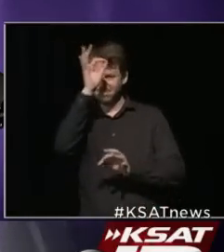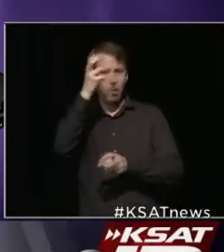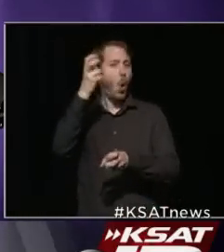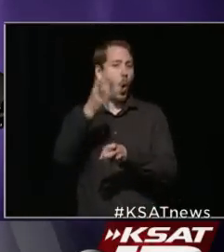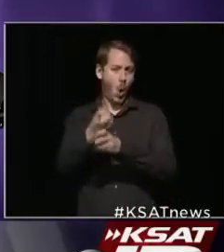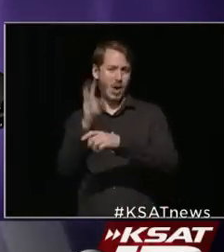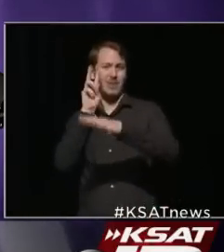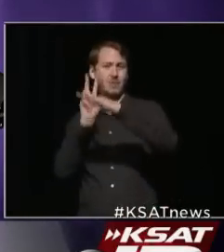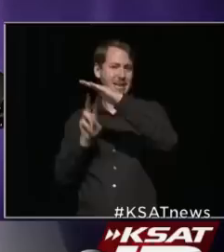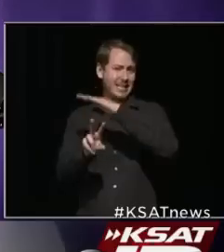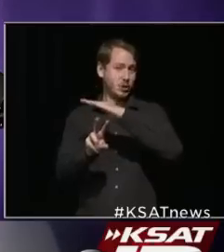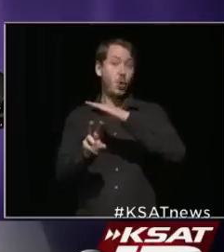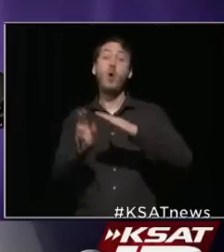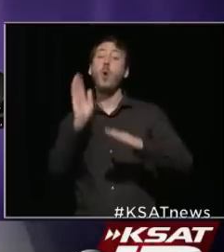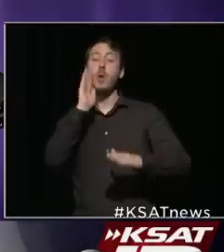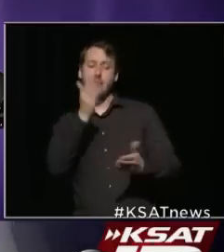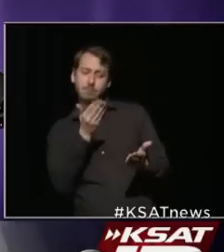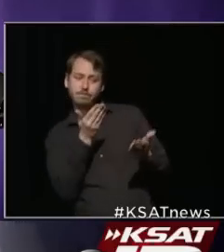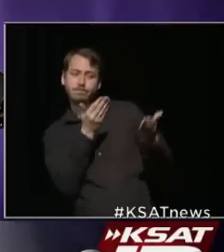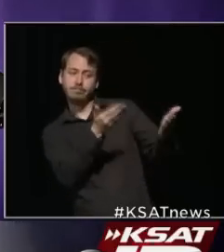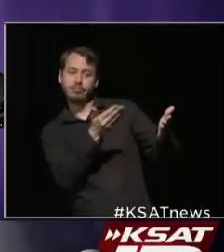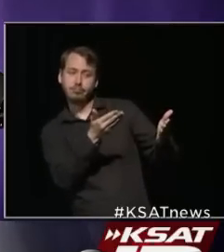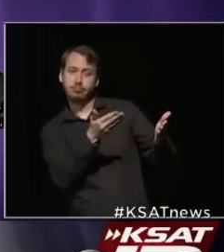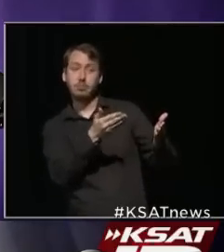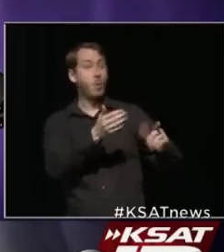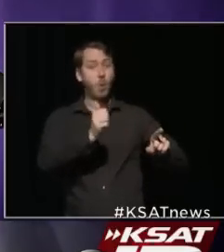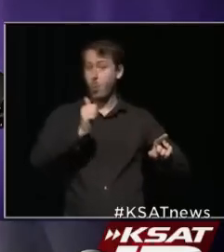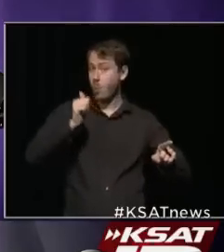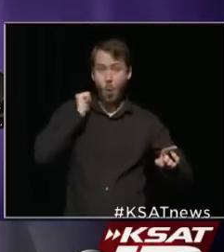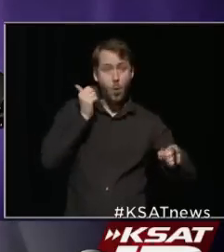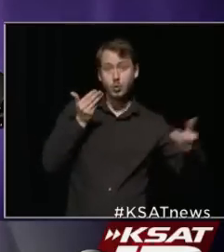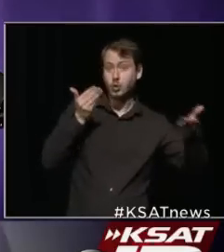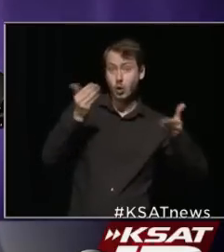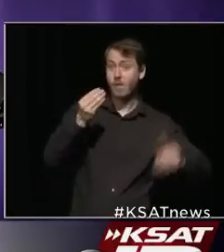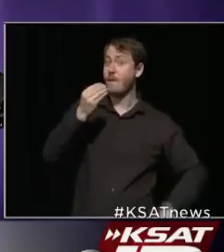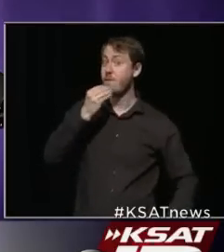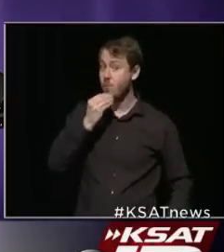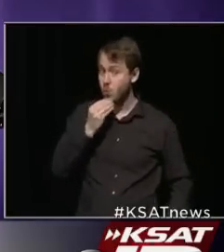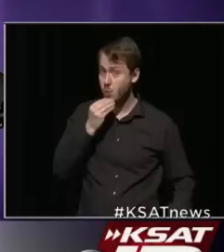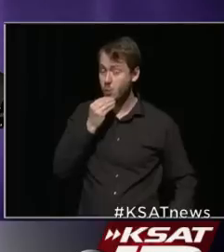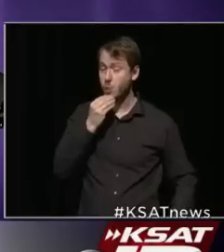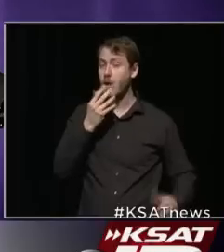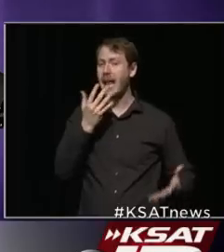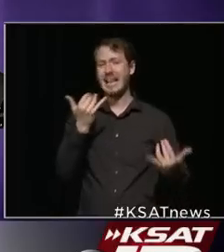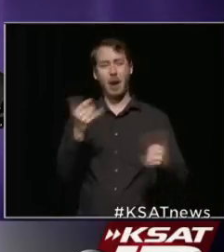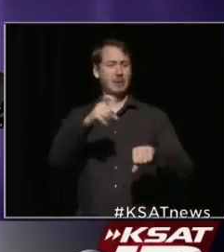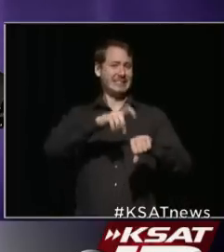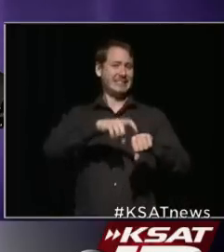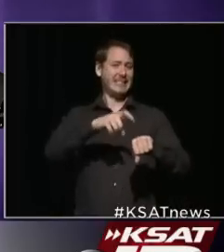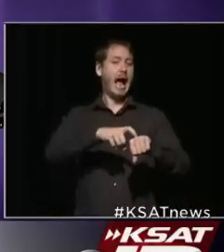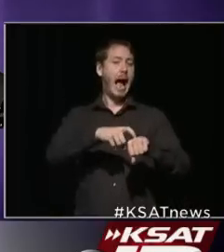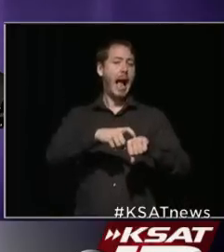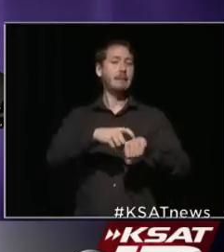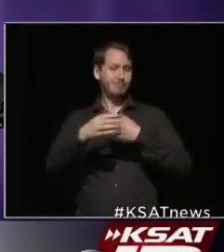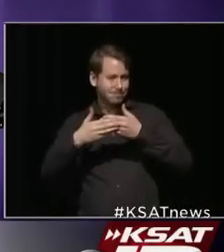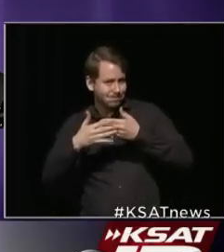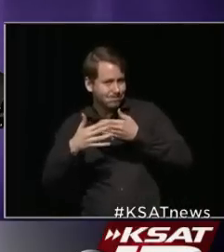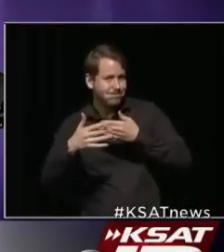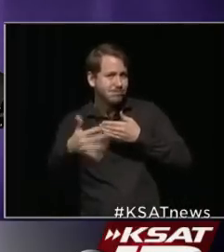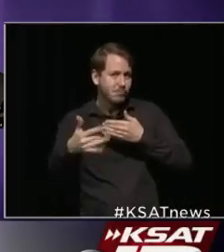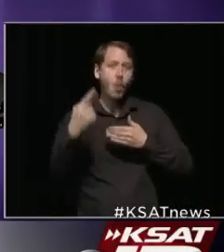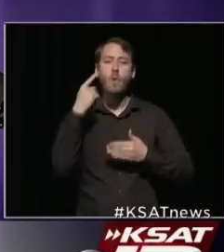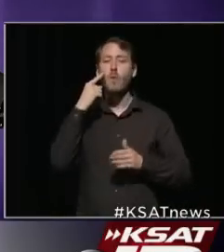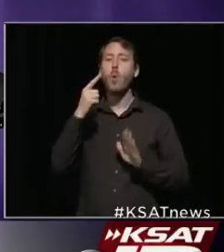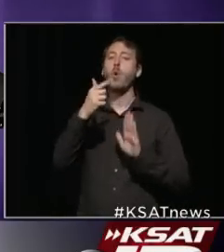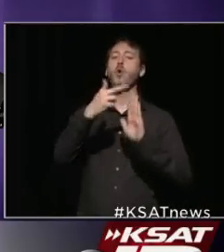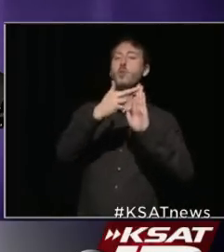is to those bars that will not serve food, this is a timeline and the regulations that